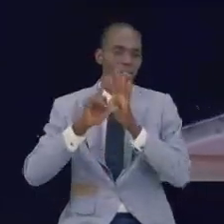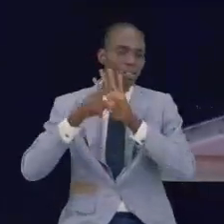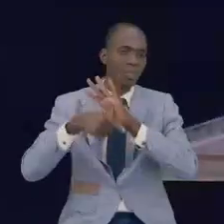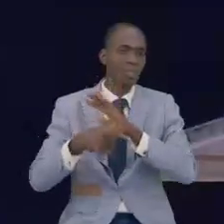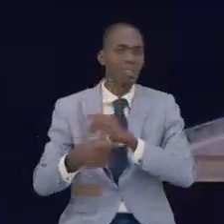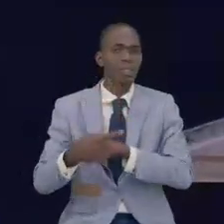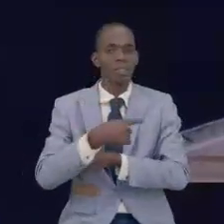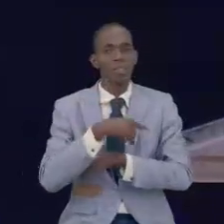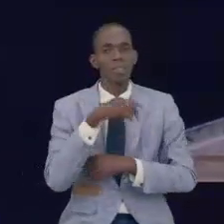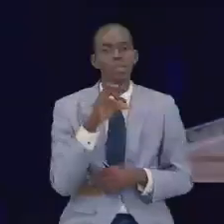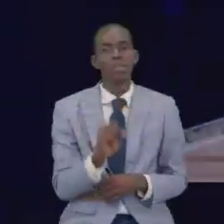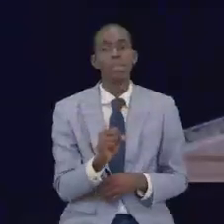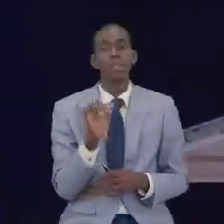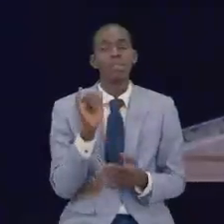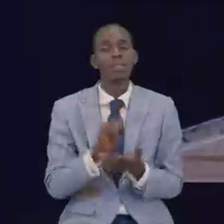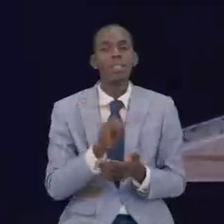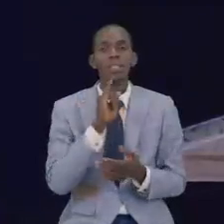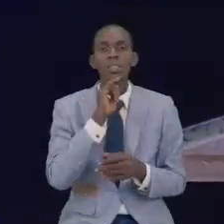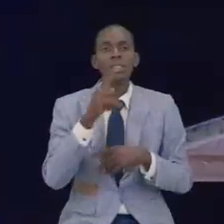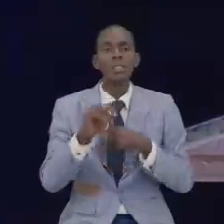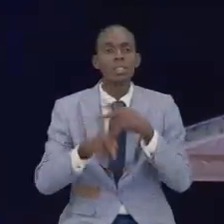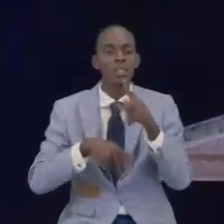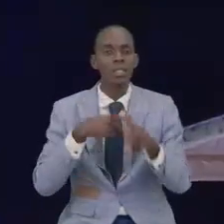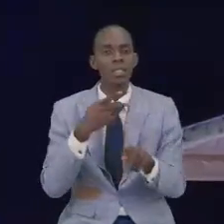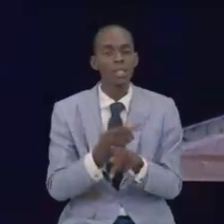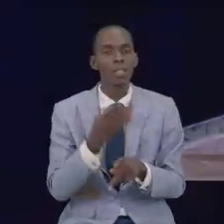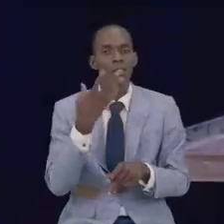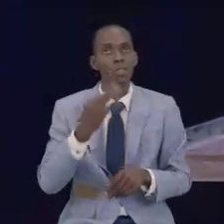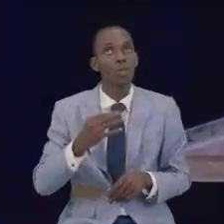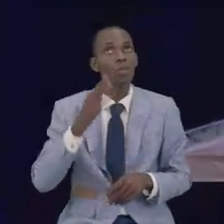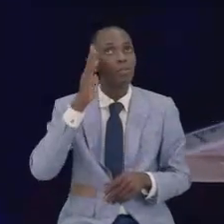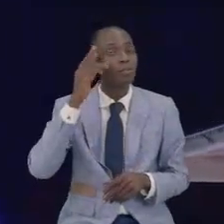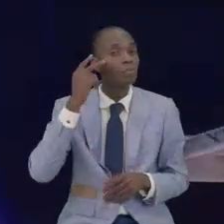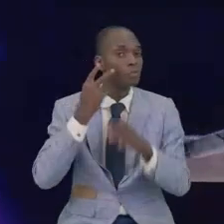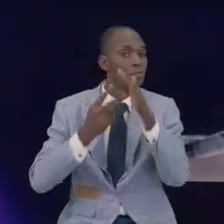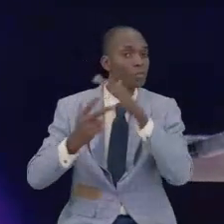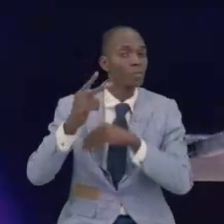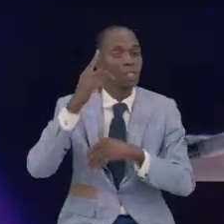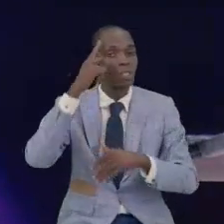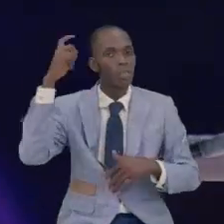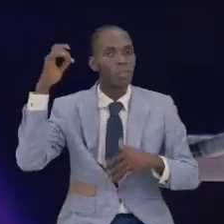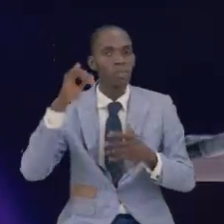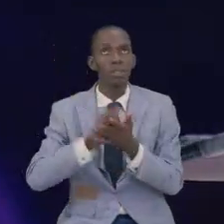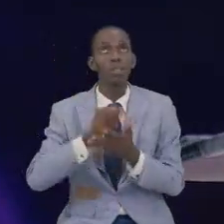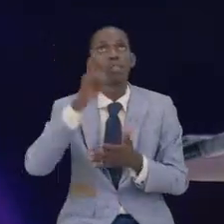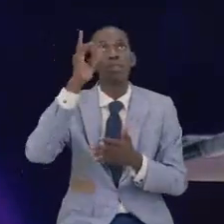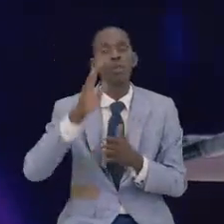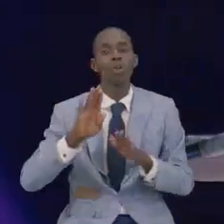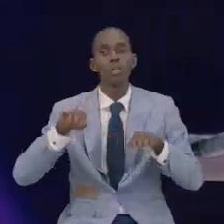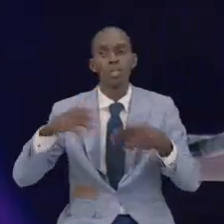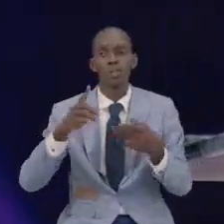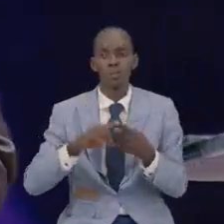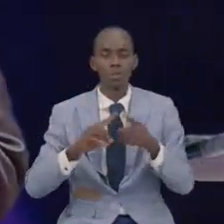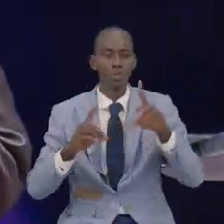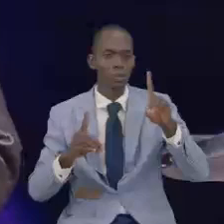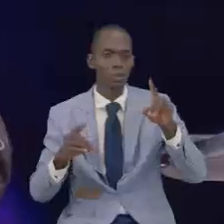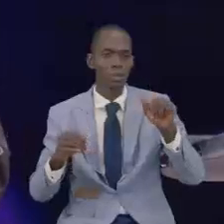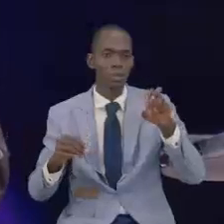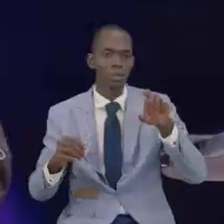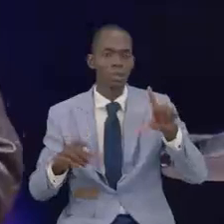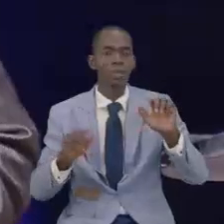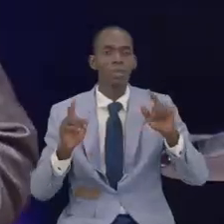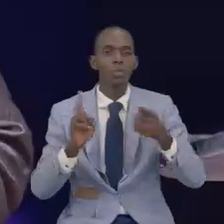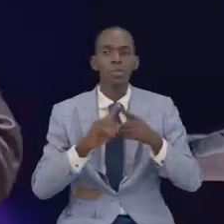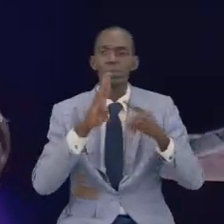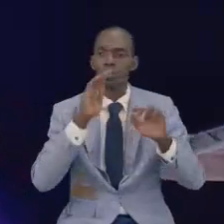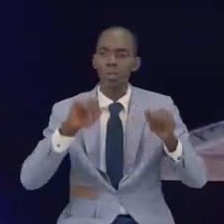latter days. That's the kind of vision and dream that God gave Daniel to be able to see